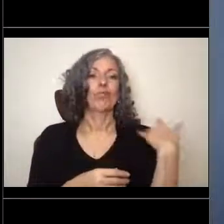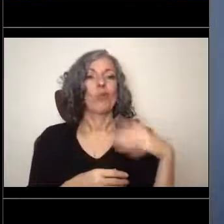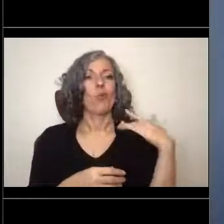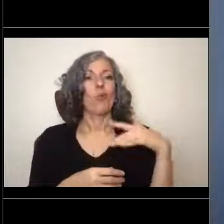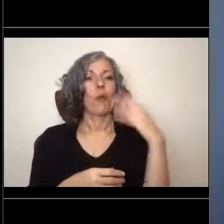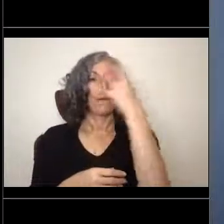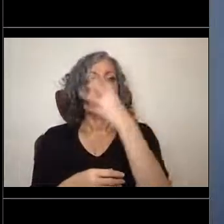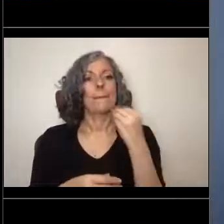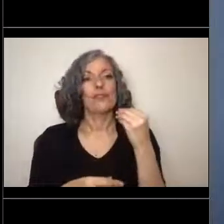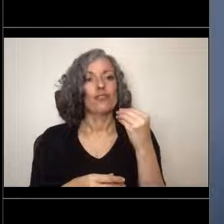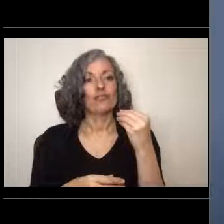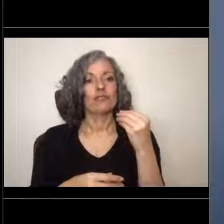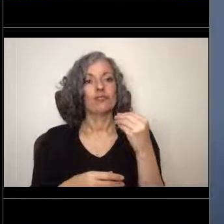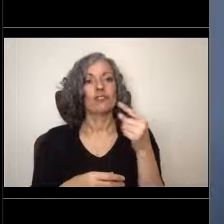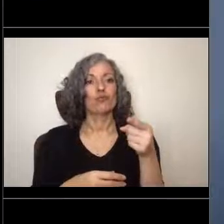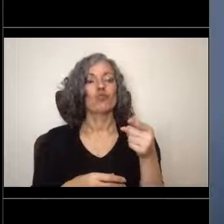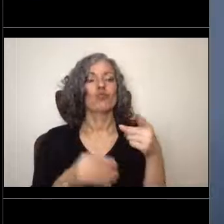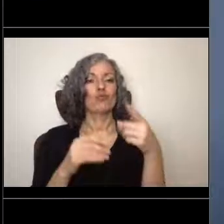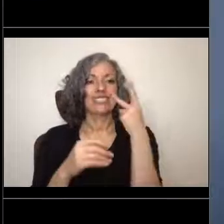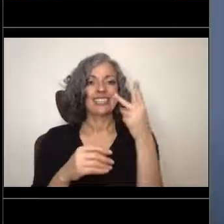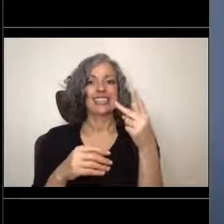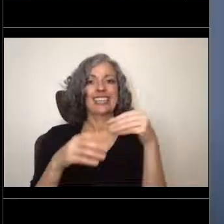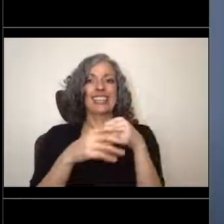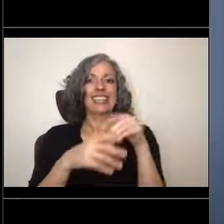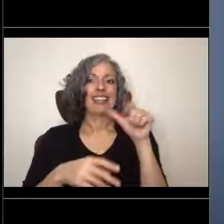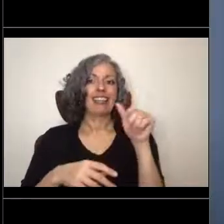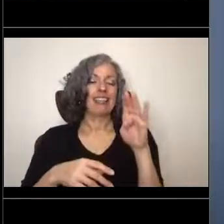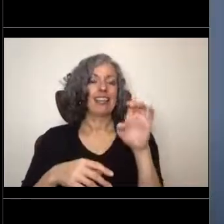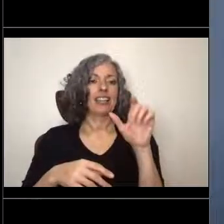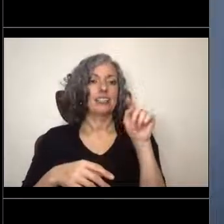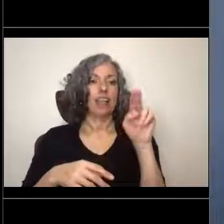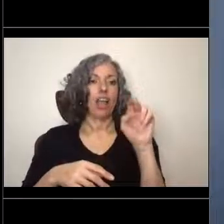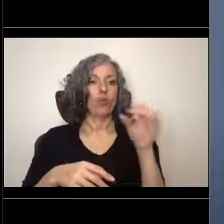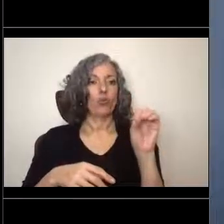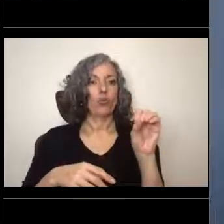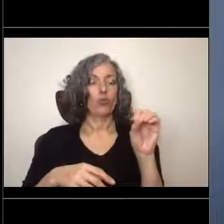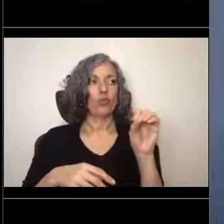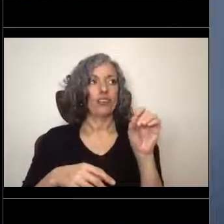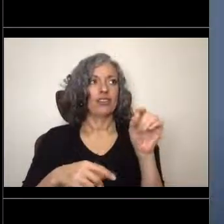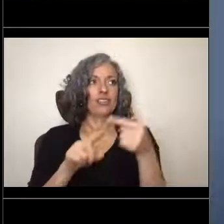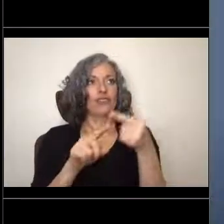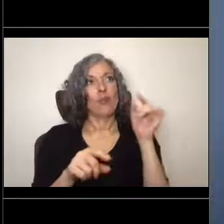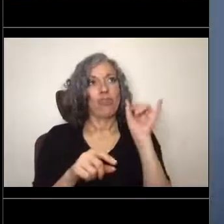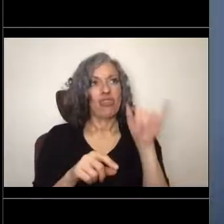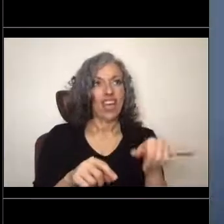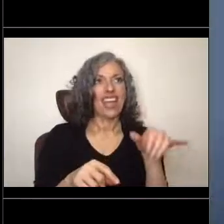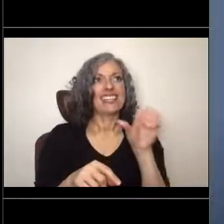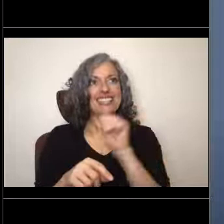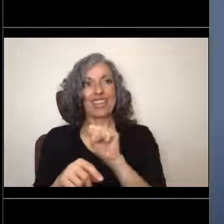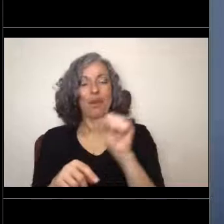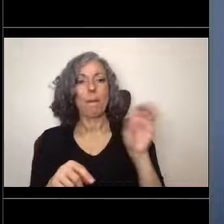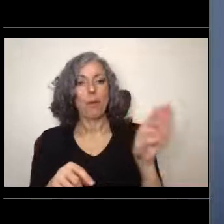face in Lake Tahoe. And how lucky are we that we go from Lake Tahoe to Santa Barbara? This is the best